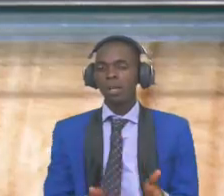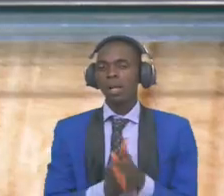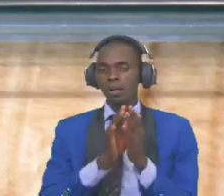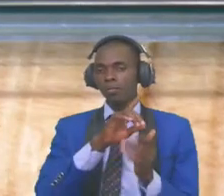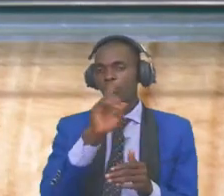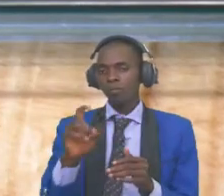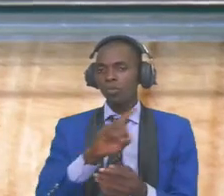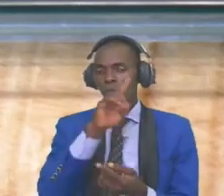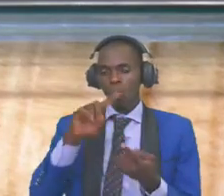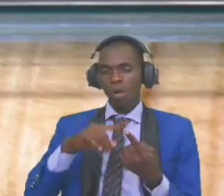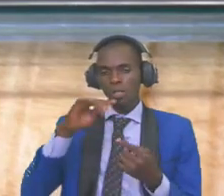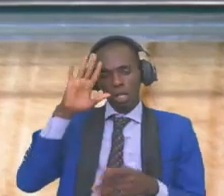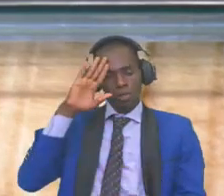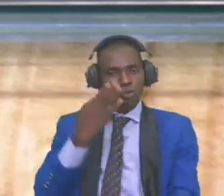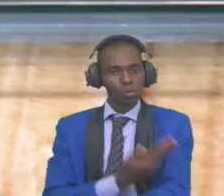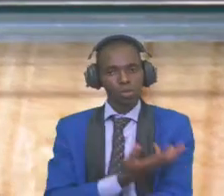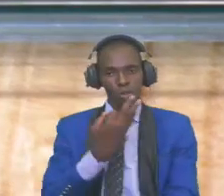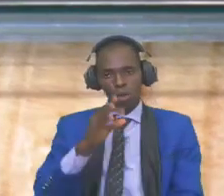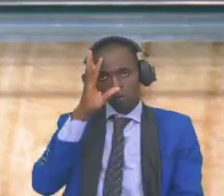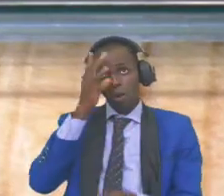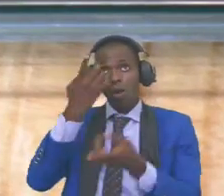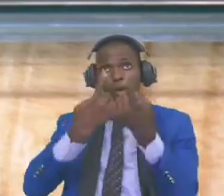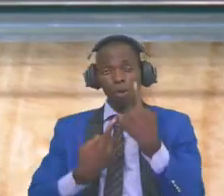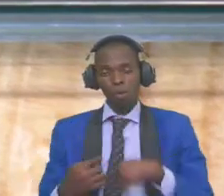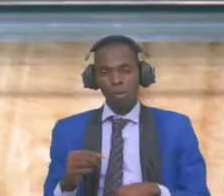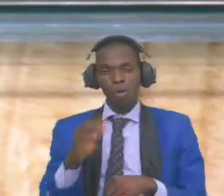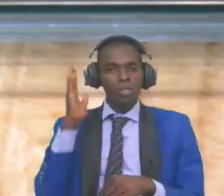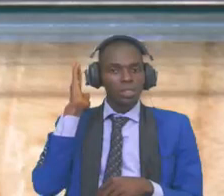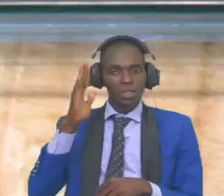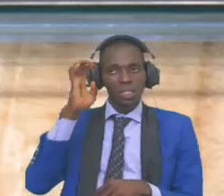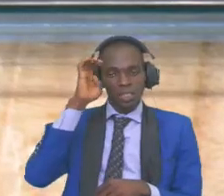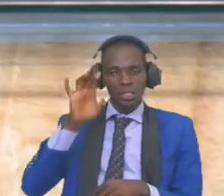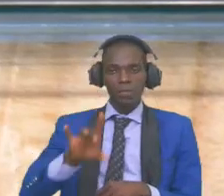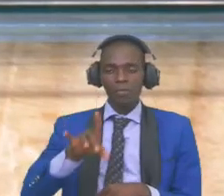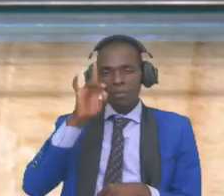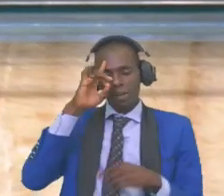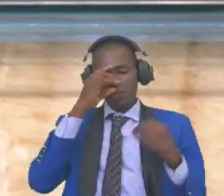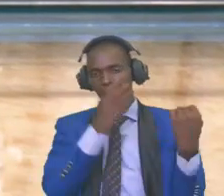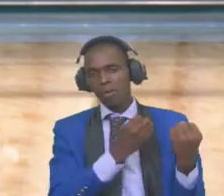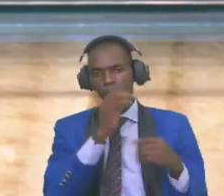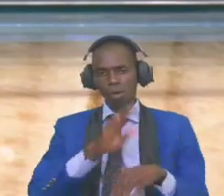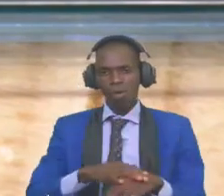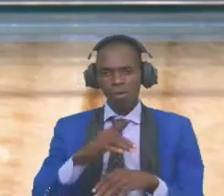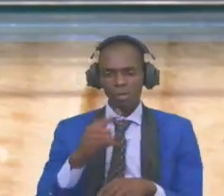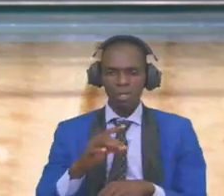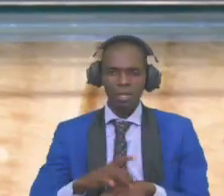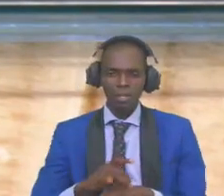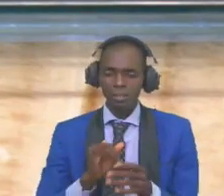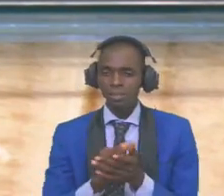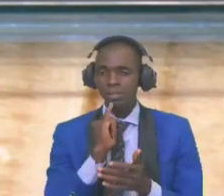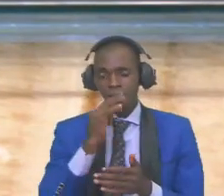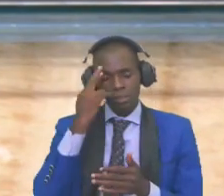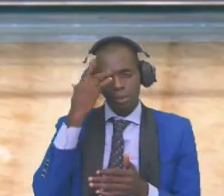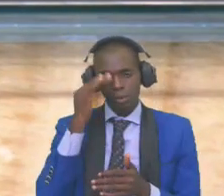Man cometh, shall he find faith on the earth? That's the reason why you need to take